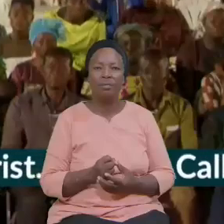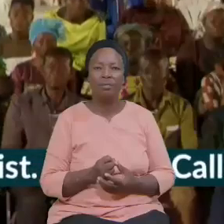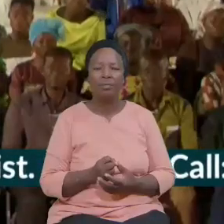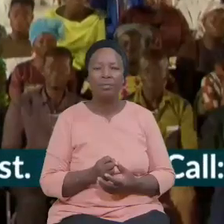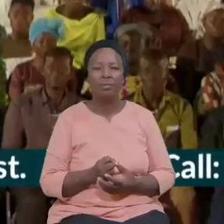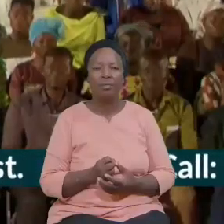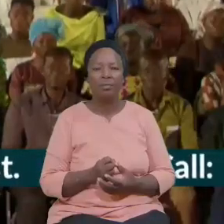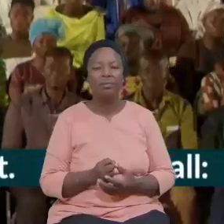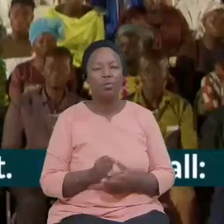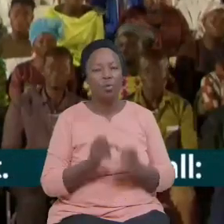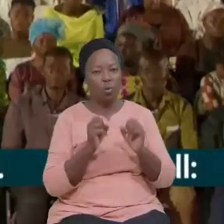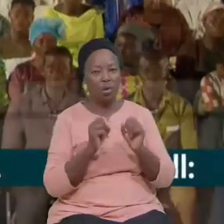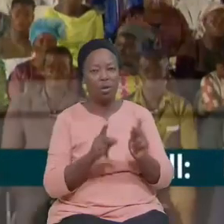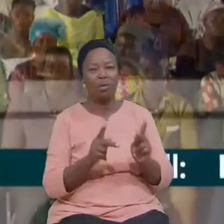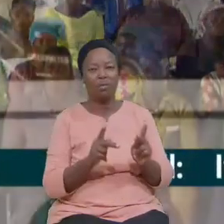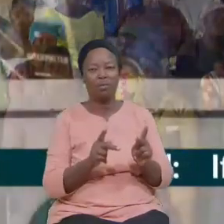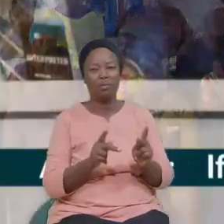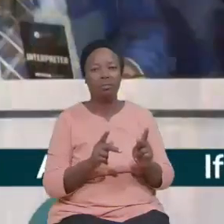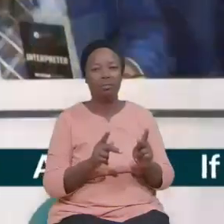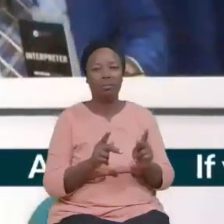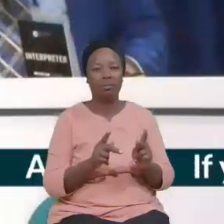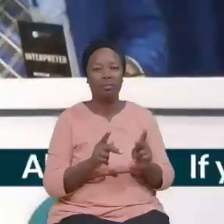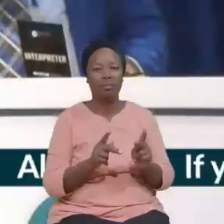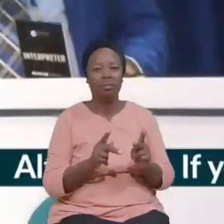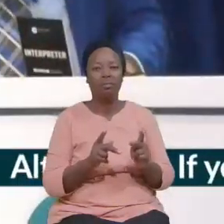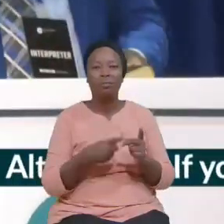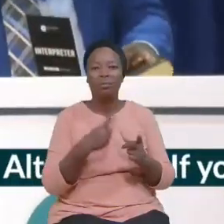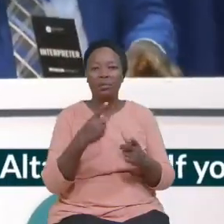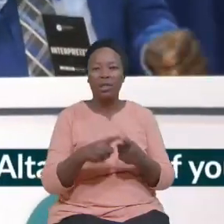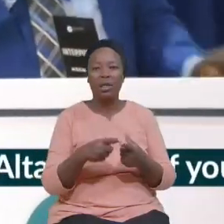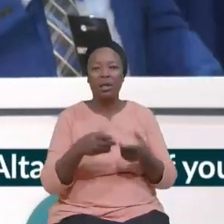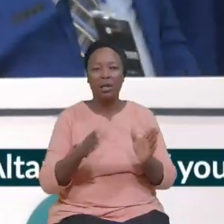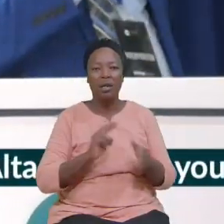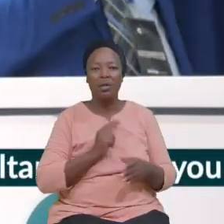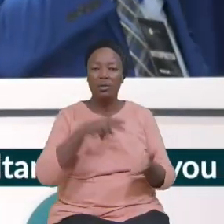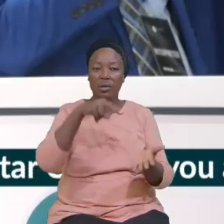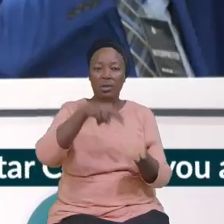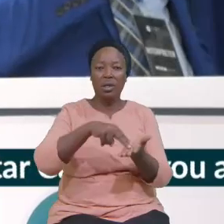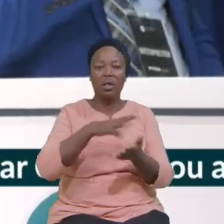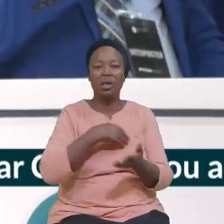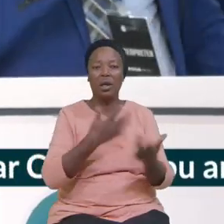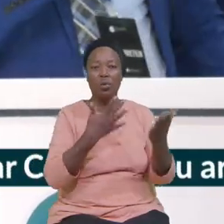Okay. Then let's stand up and wait for